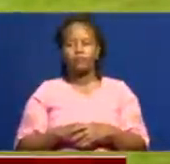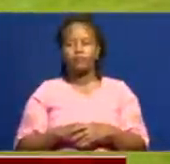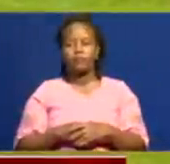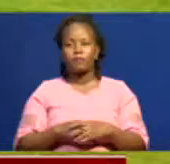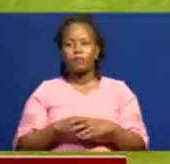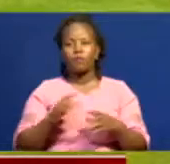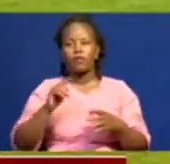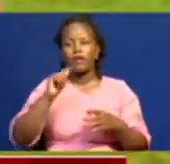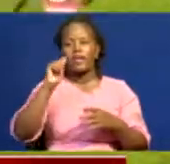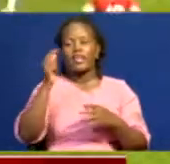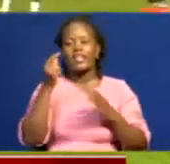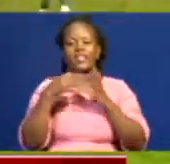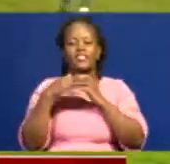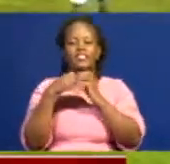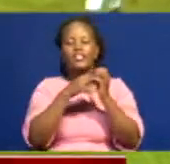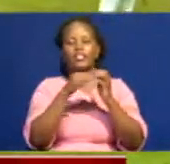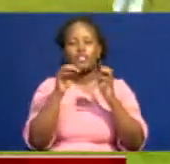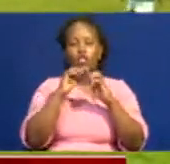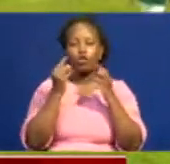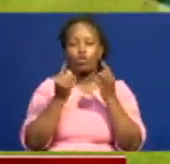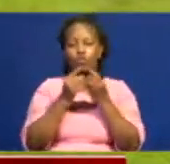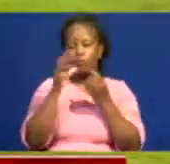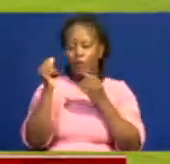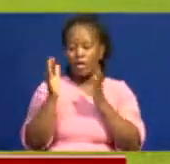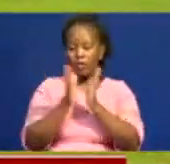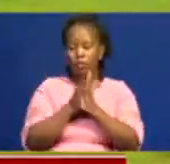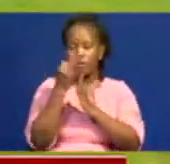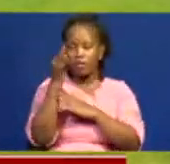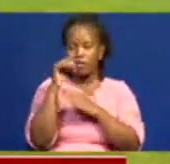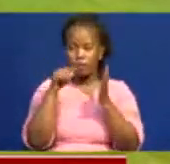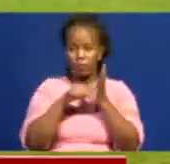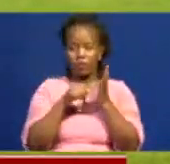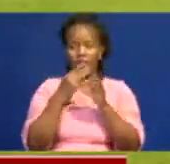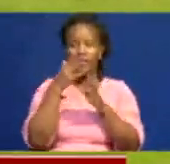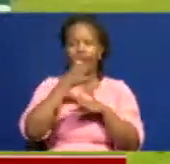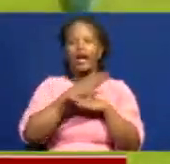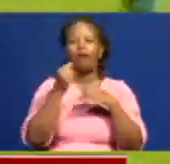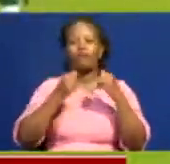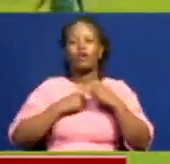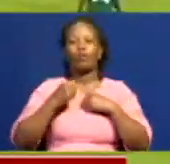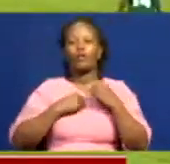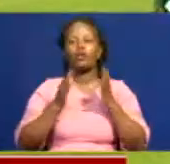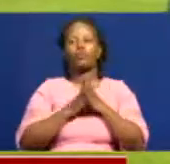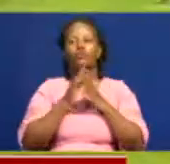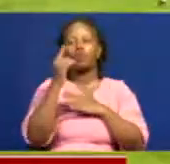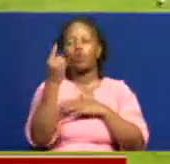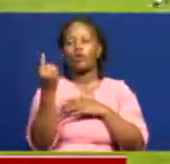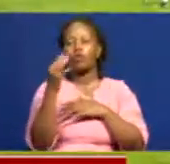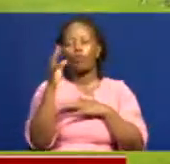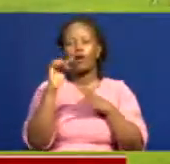Kenya now leads Group A with 3 points ahead of Rwanda on goal difference. Kibe!